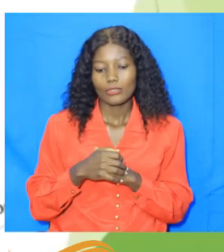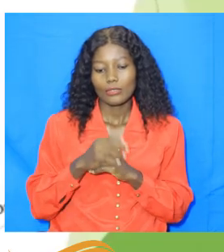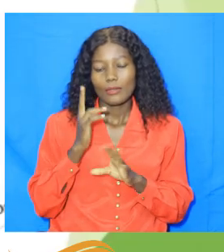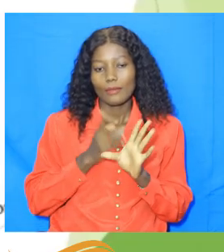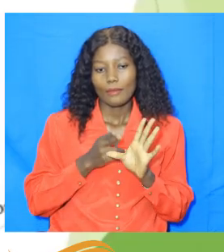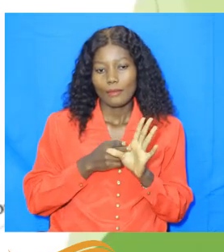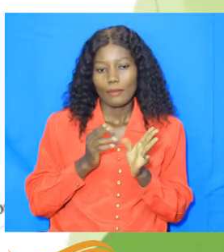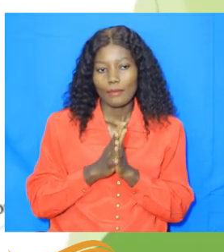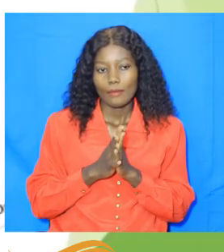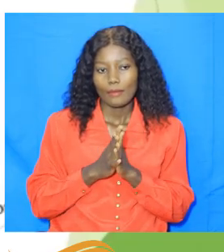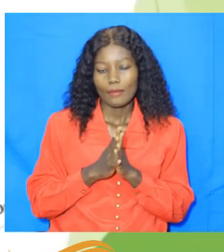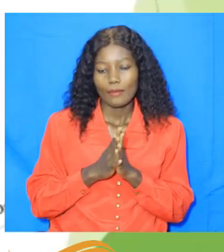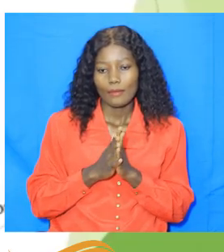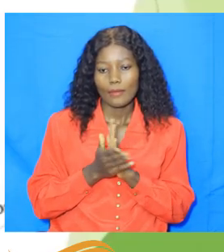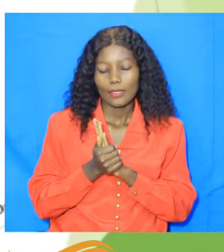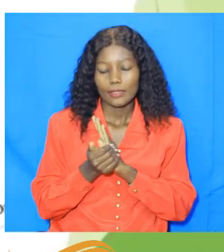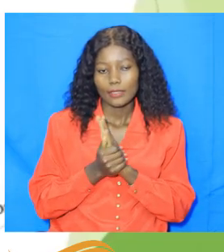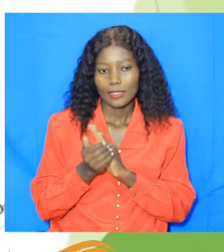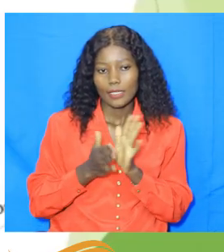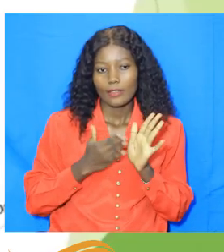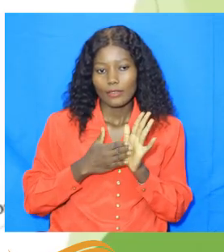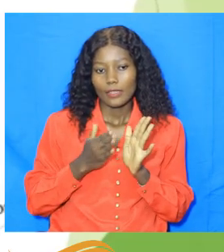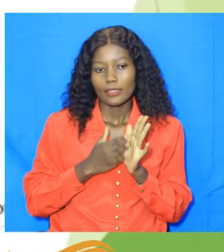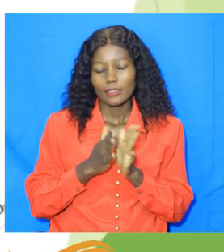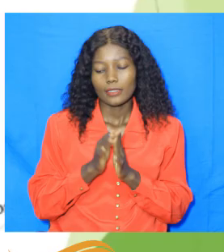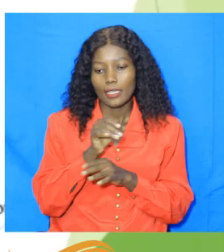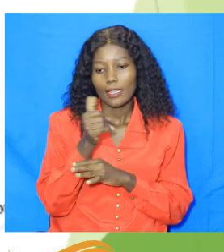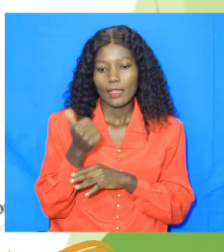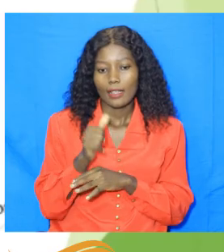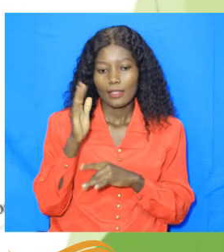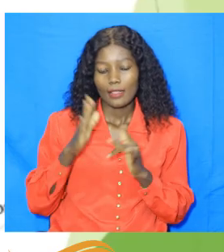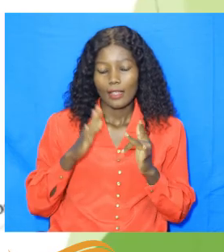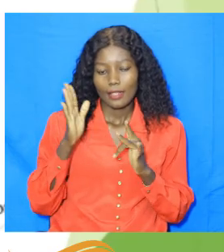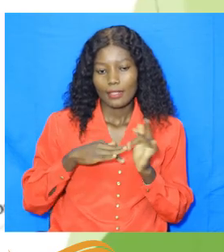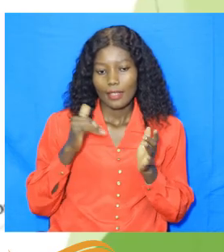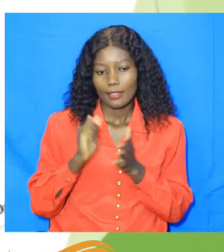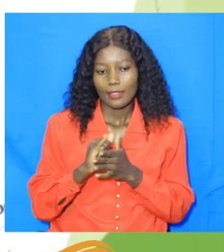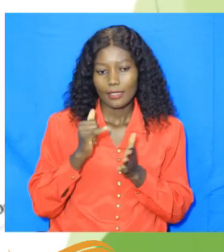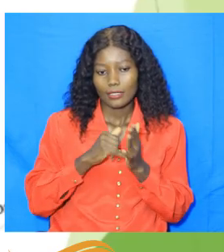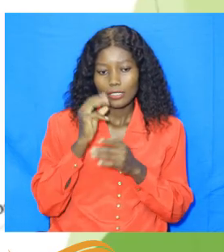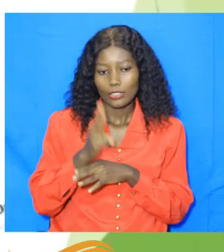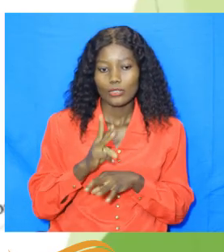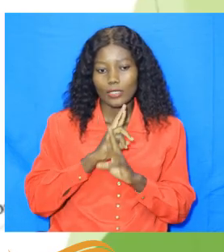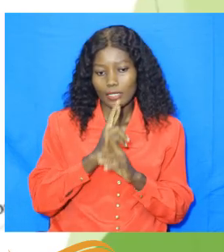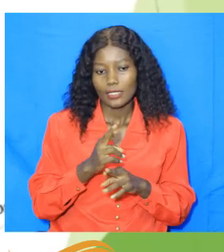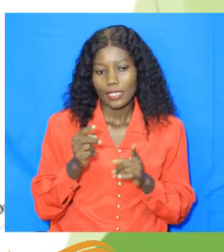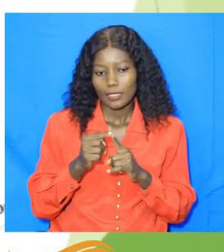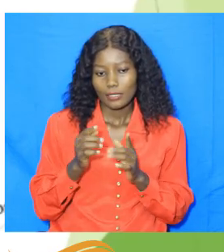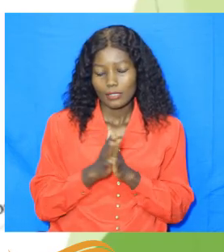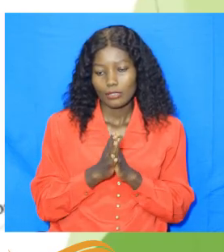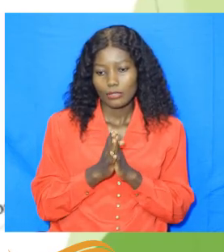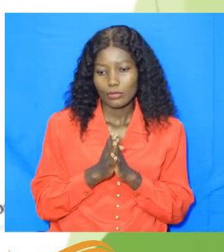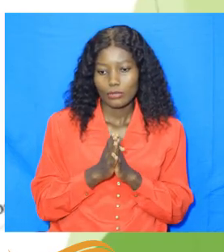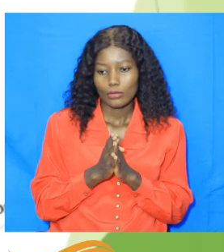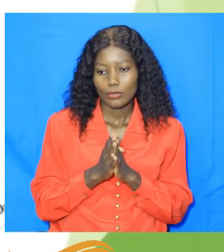a technique immediately. Other than that, it will result to a penalty. Then grabbing the